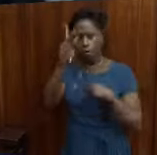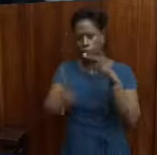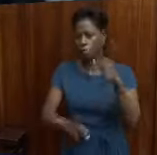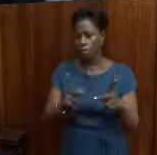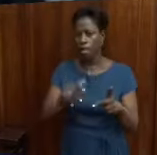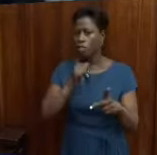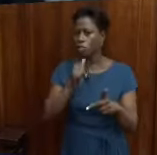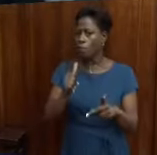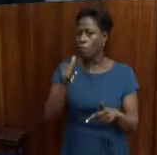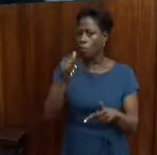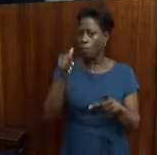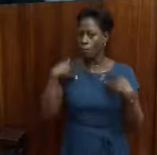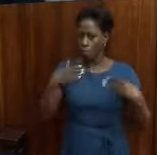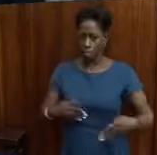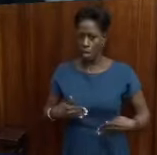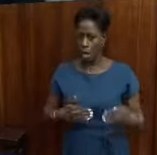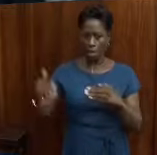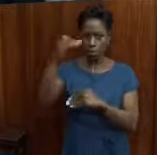above the rule of law.